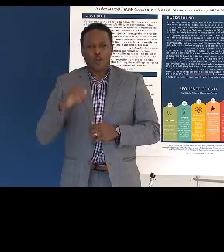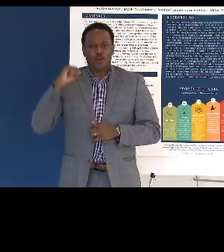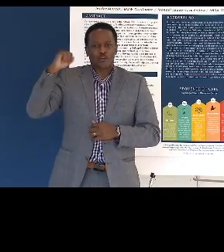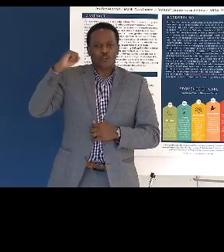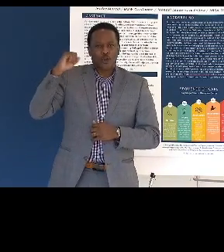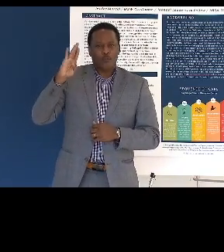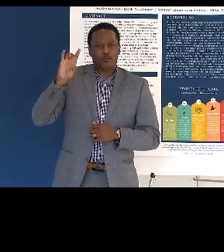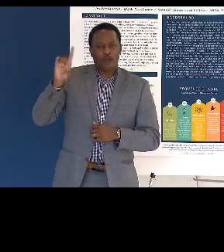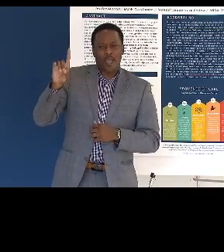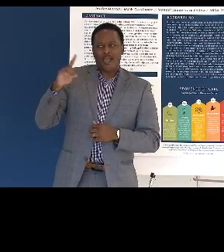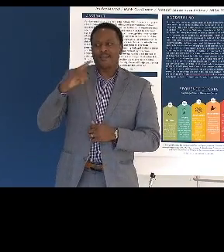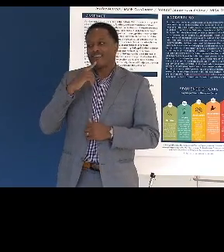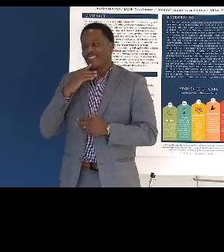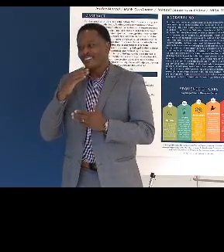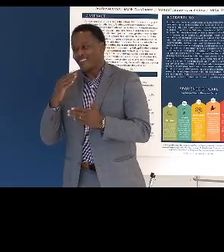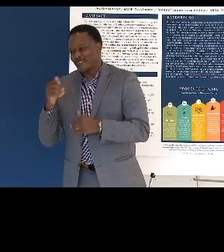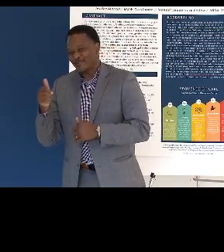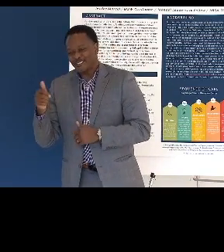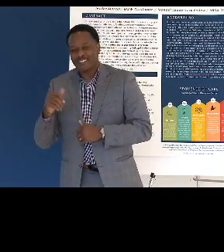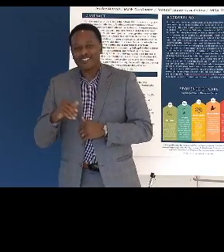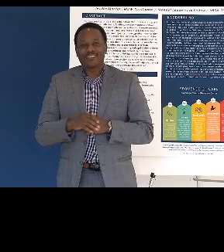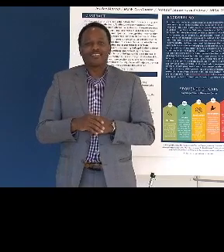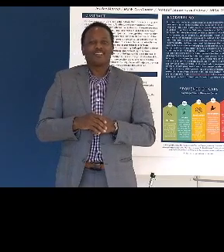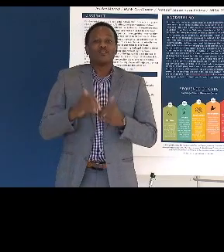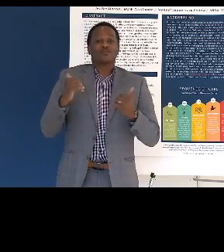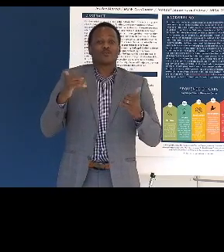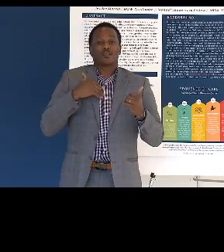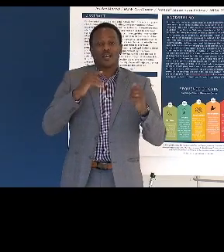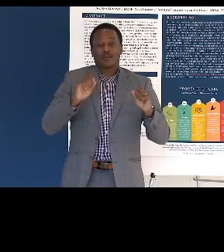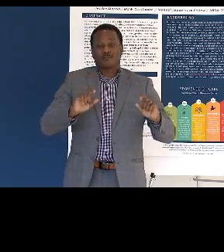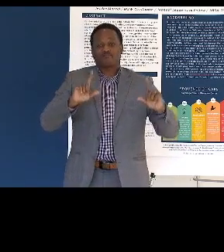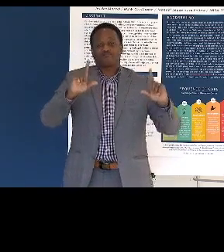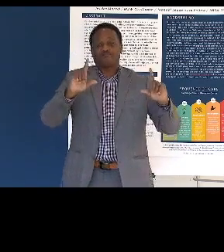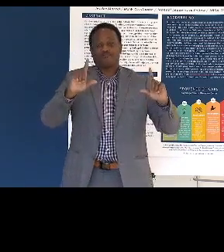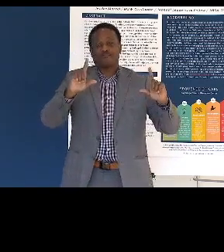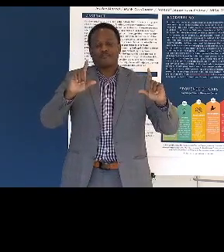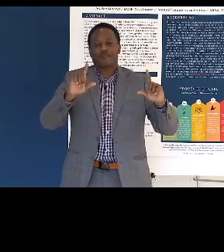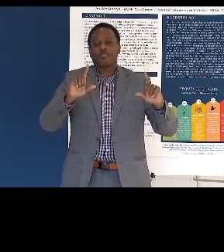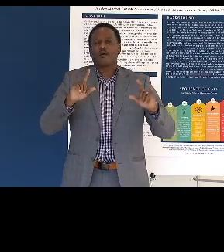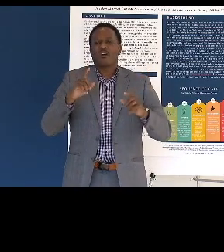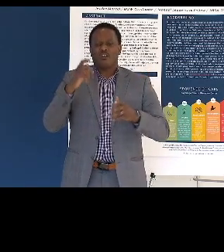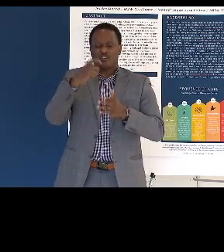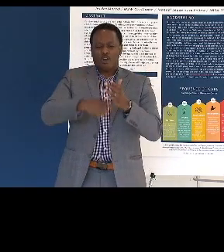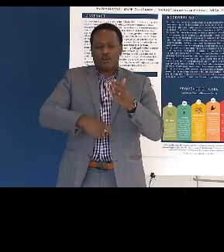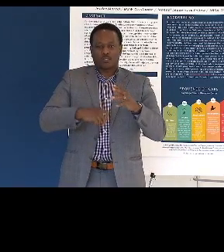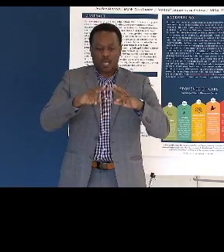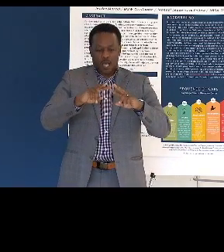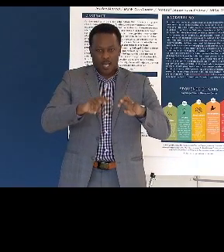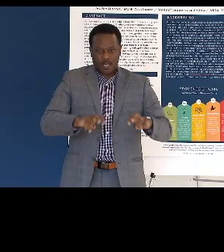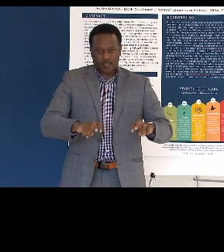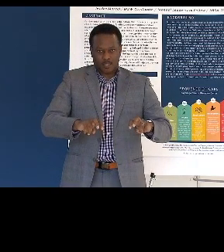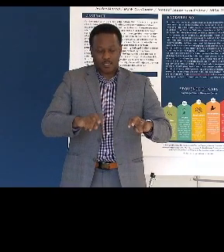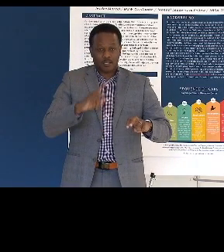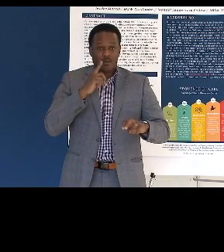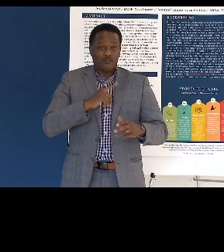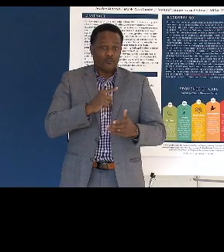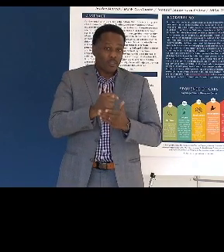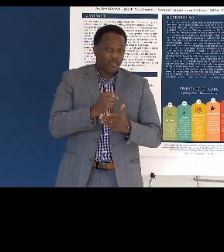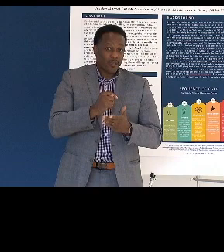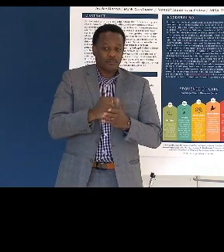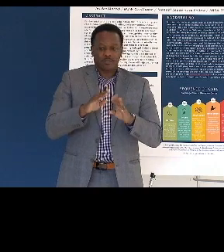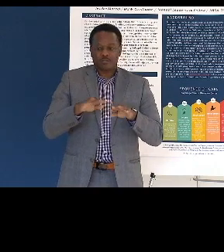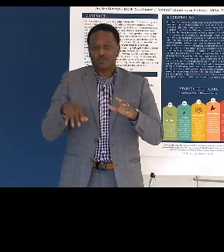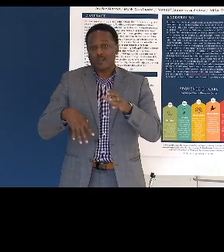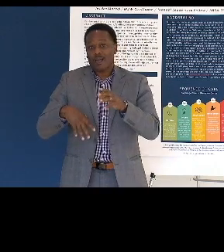Thank you. So the title of my presentation is an analysis of cost for children in therapeutic and residential out-of-home